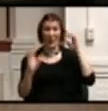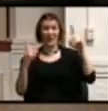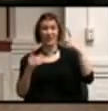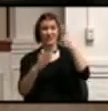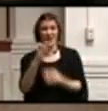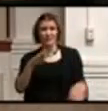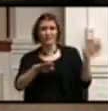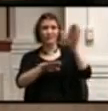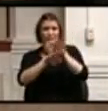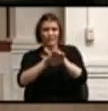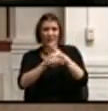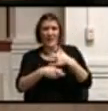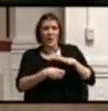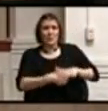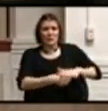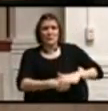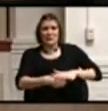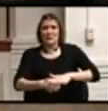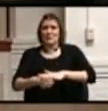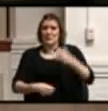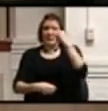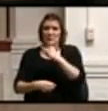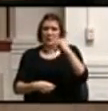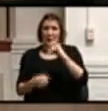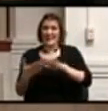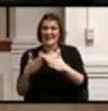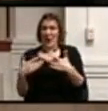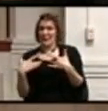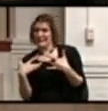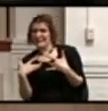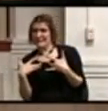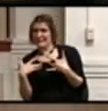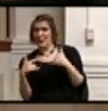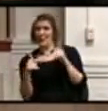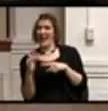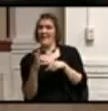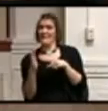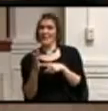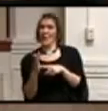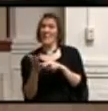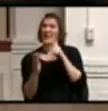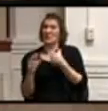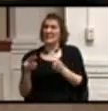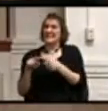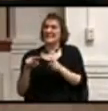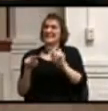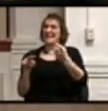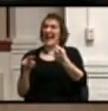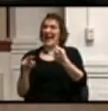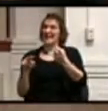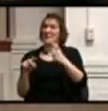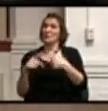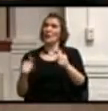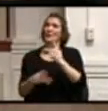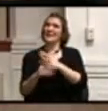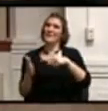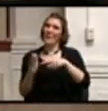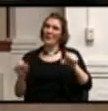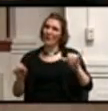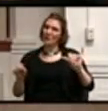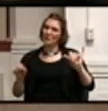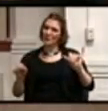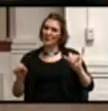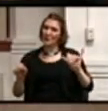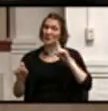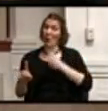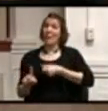education results in pressures being placed on the municipal budget in order to keep property taxes at an affordable level. The impact